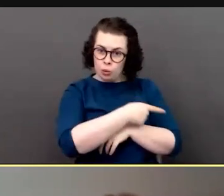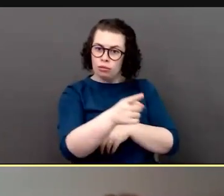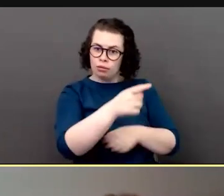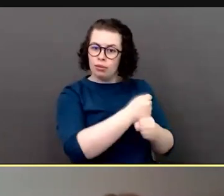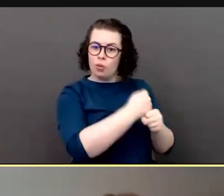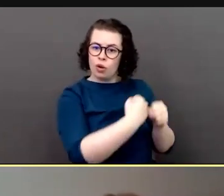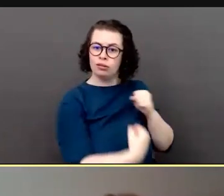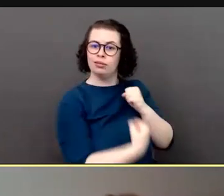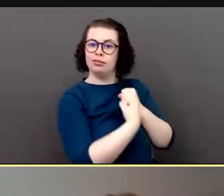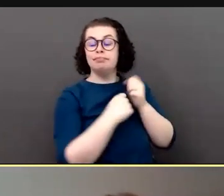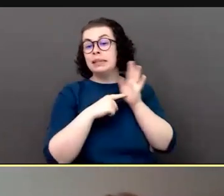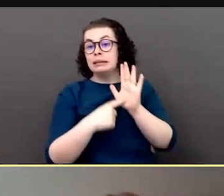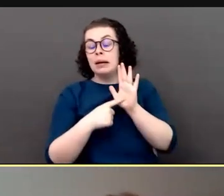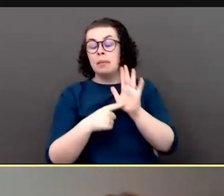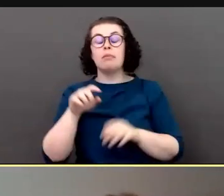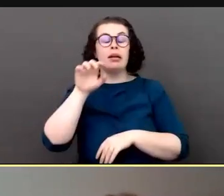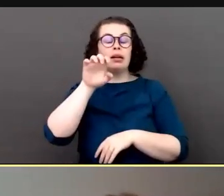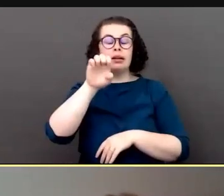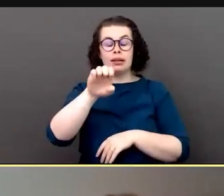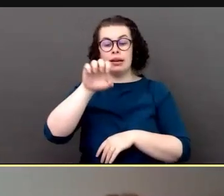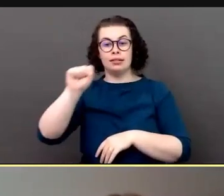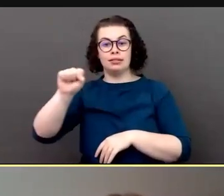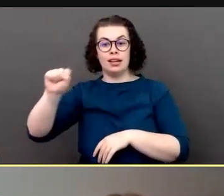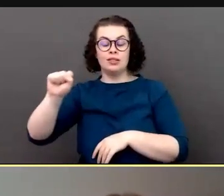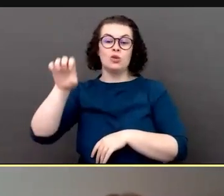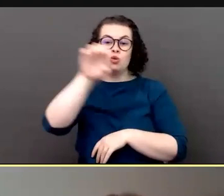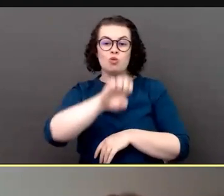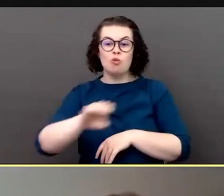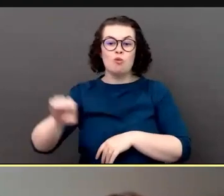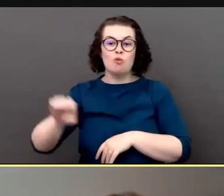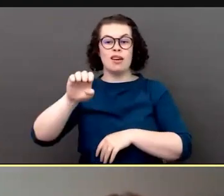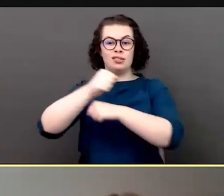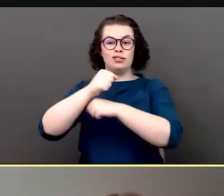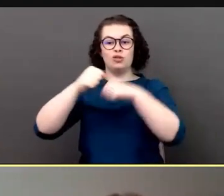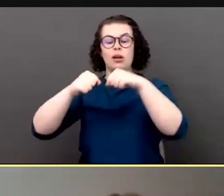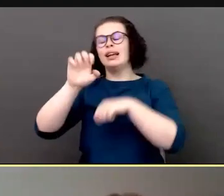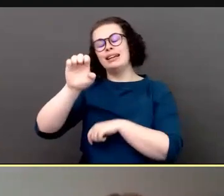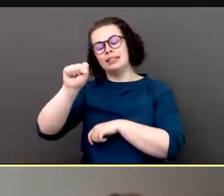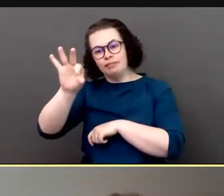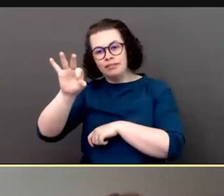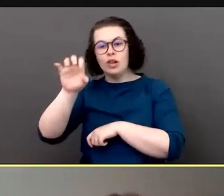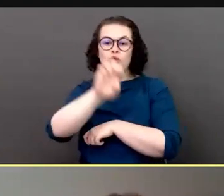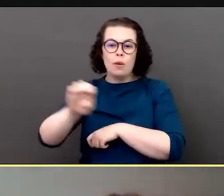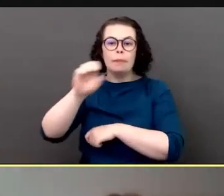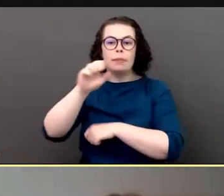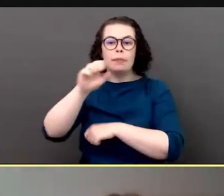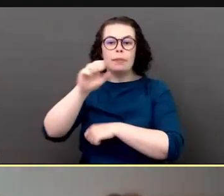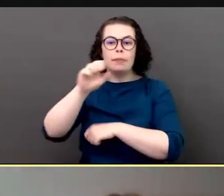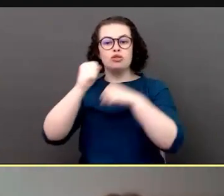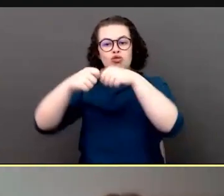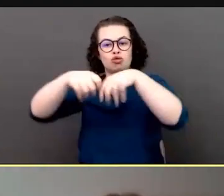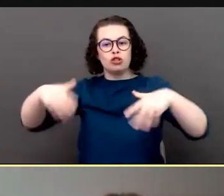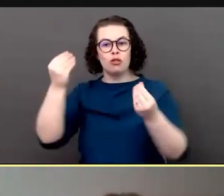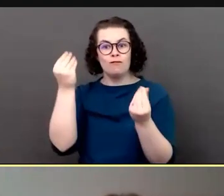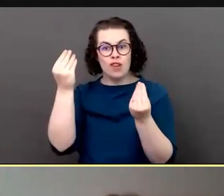structural funds. They require taking the account of accessibility throughout the preparation and implementation of the